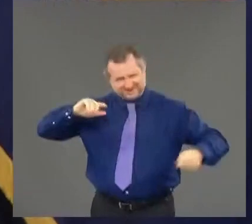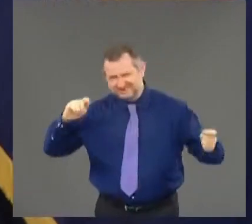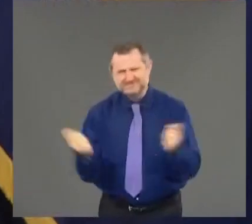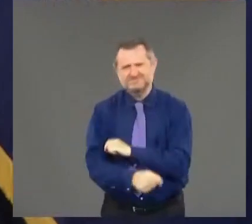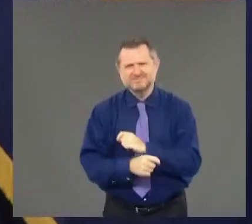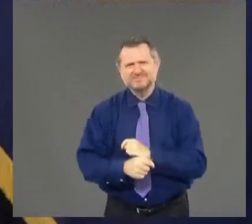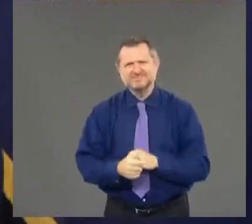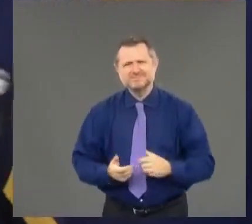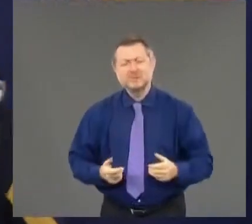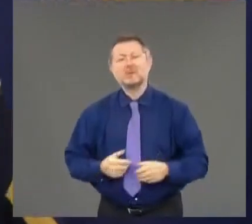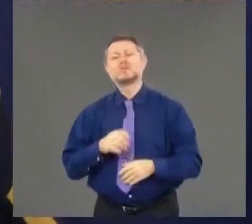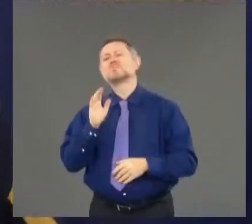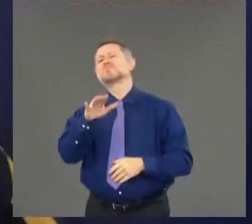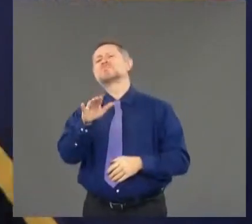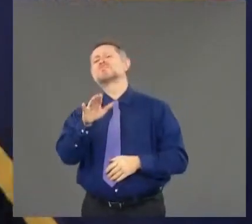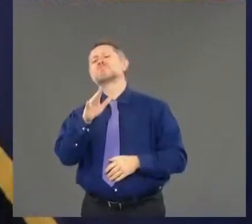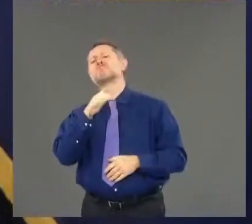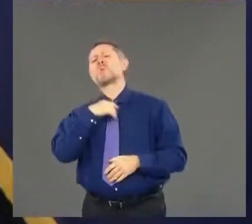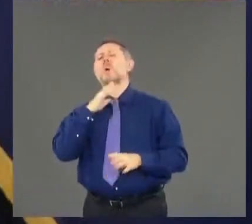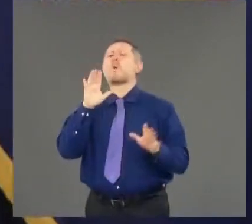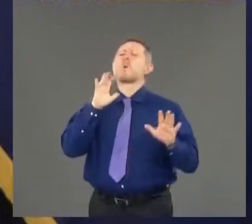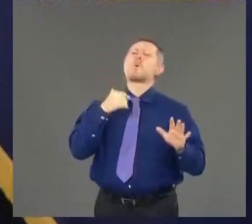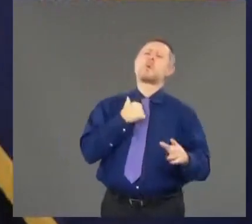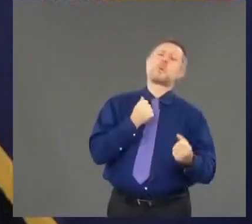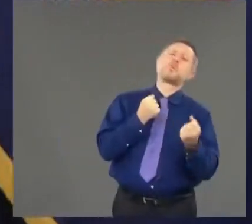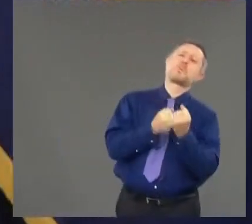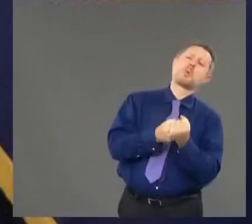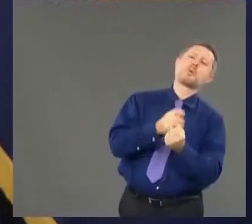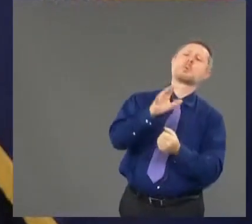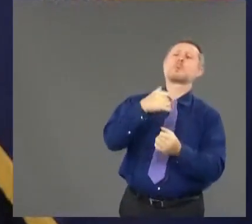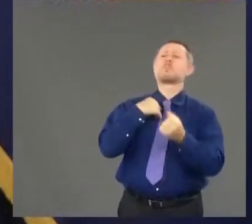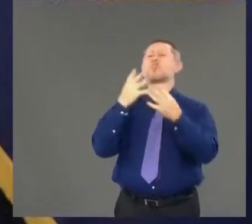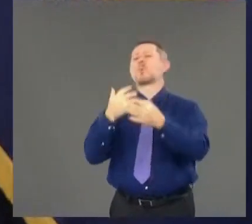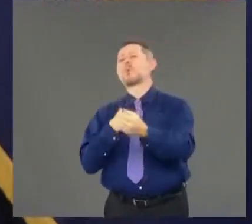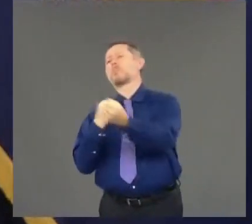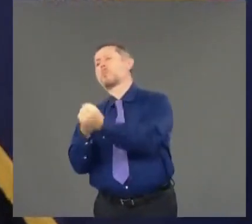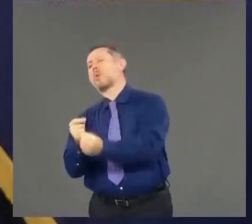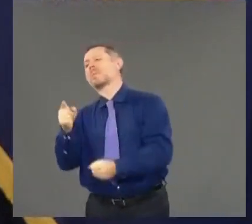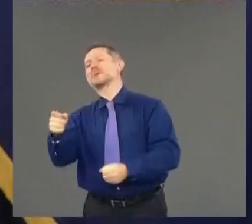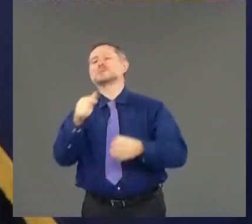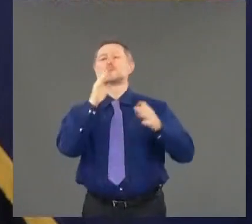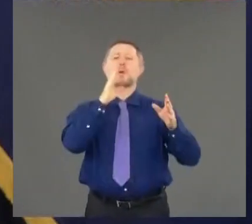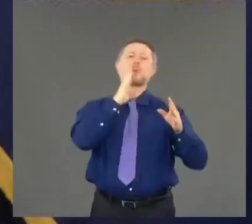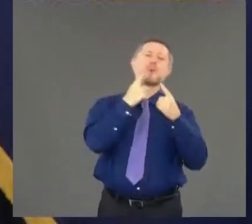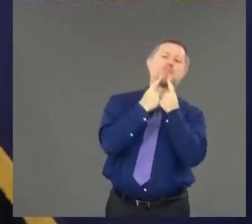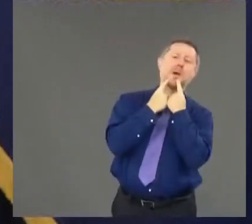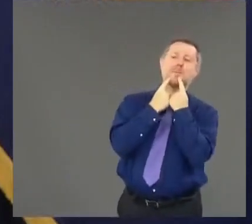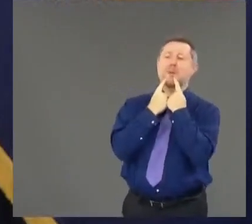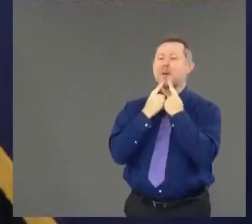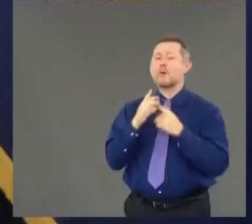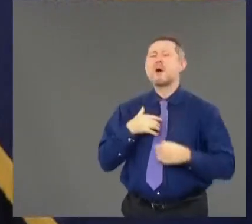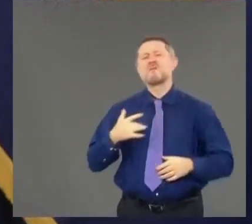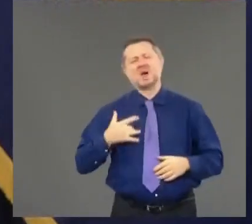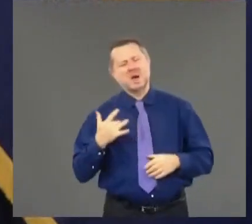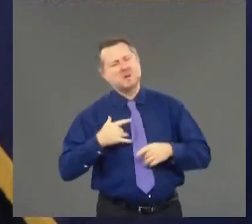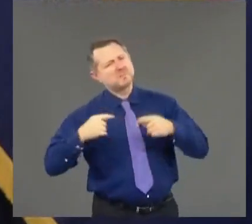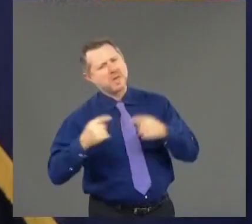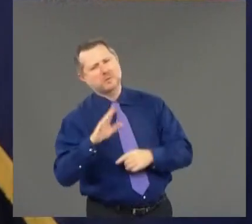Not just saying to the protesters, I'm with you. I'm with you. I feel you. Yeah, that's